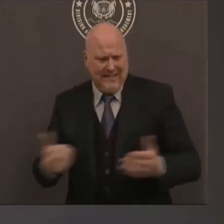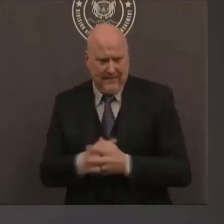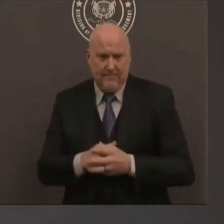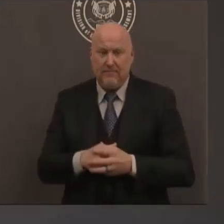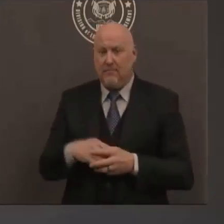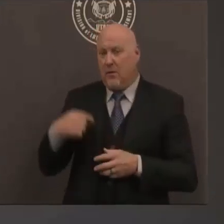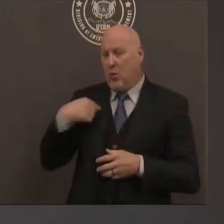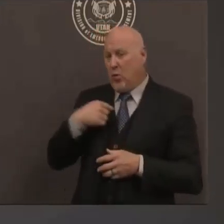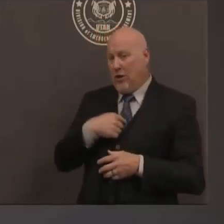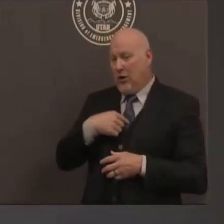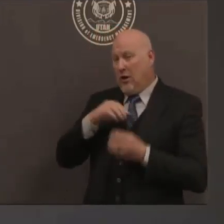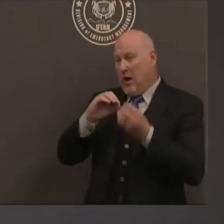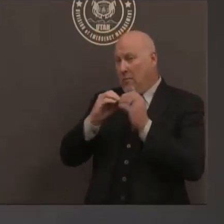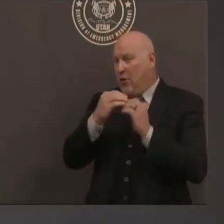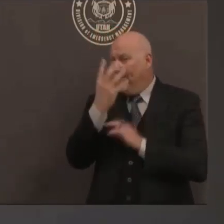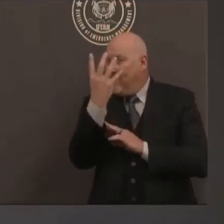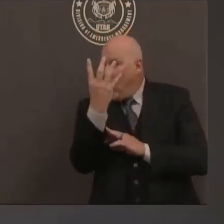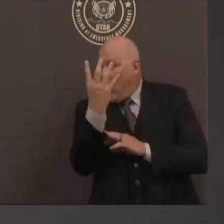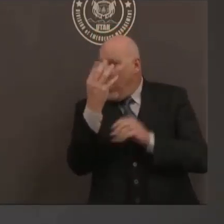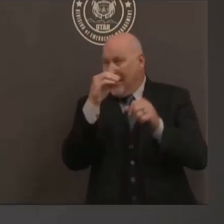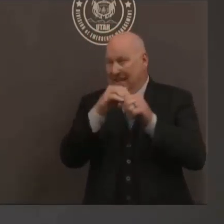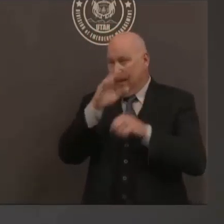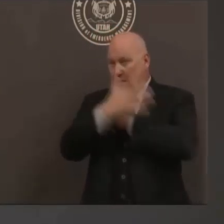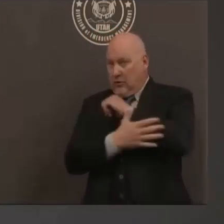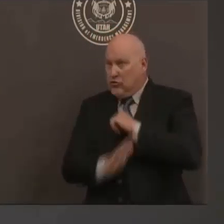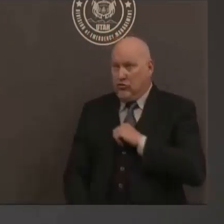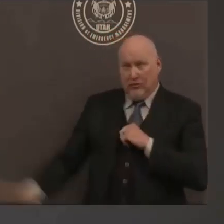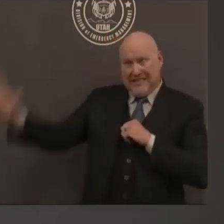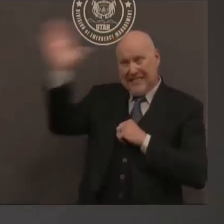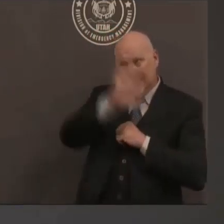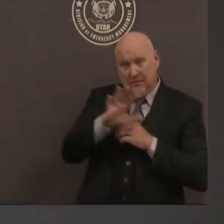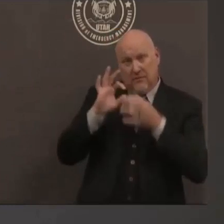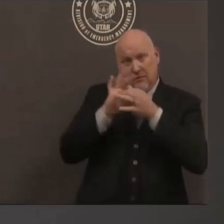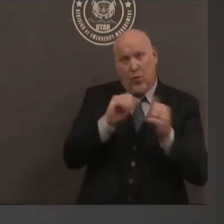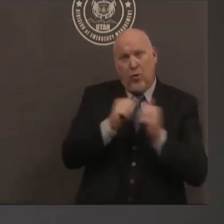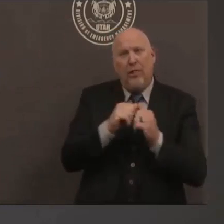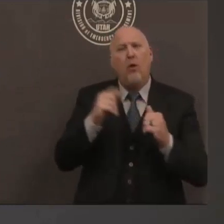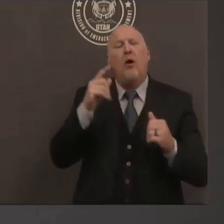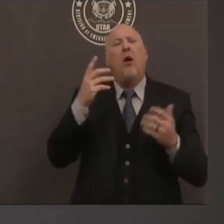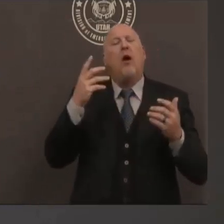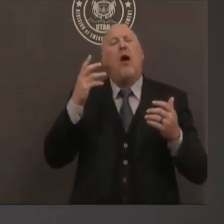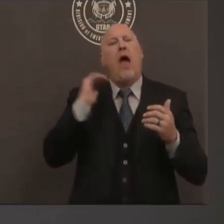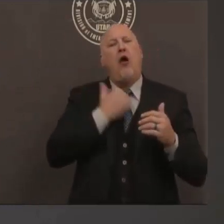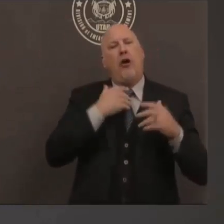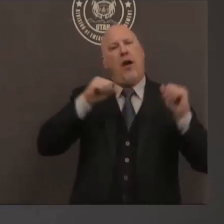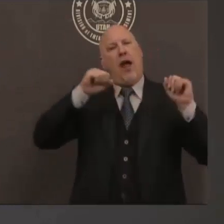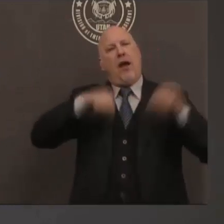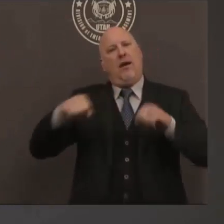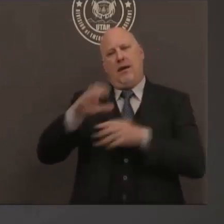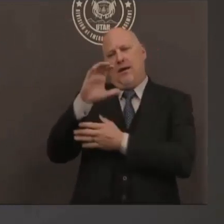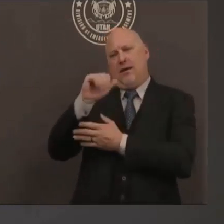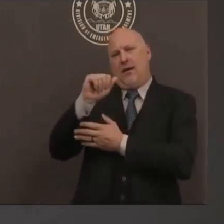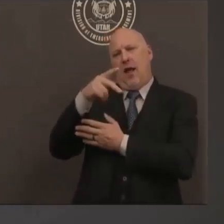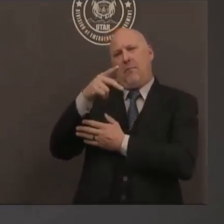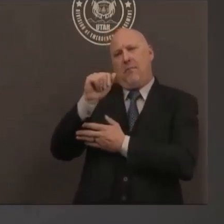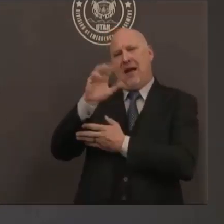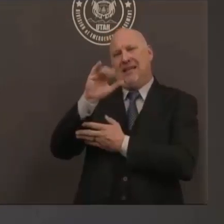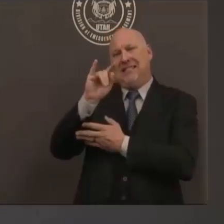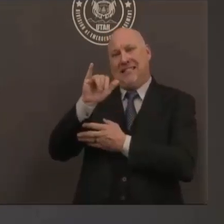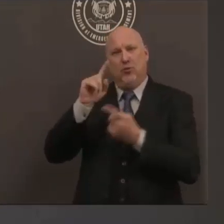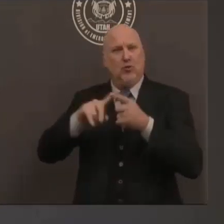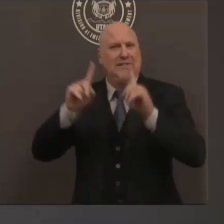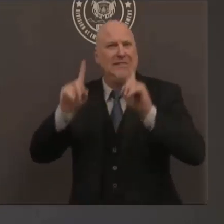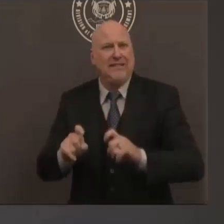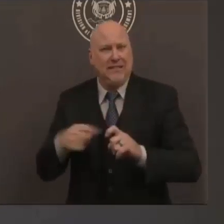day. Our trajectory there is good when it comes to testing. So these are just some of the factors that guide us and inform us as far as what we